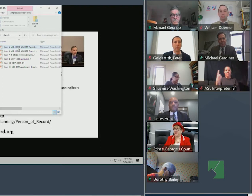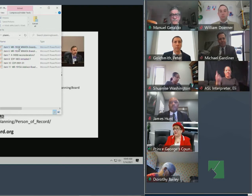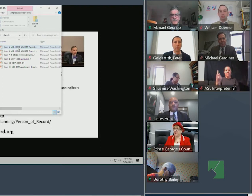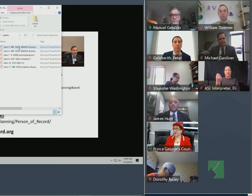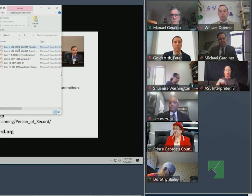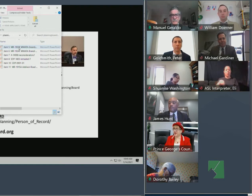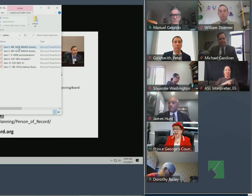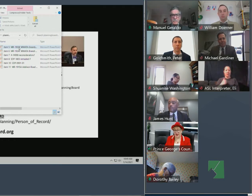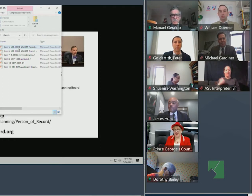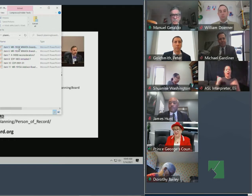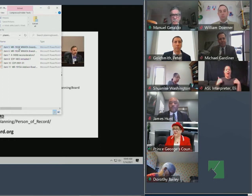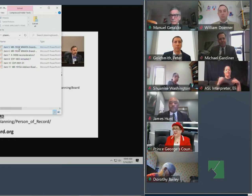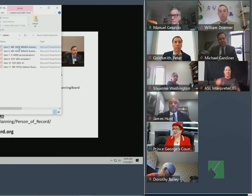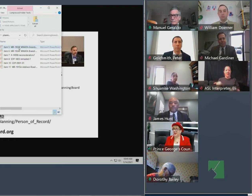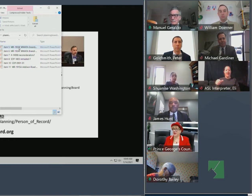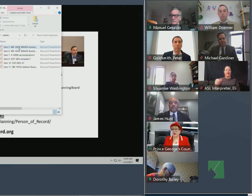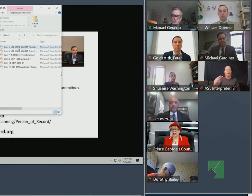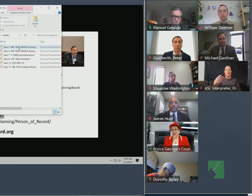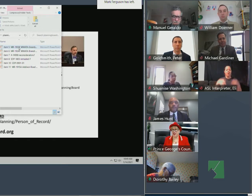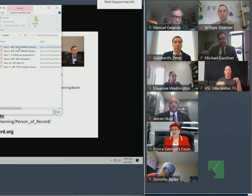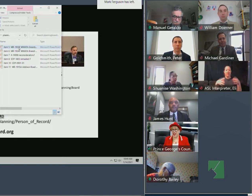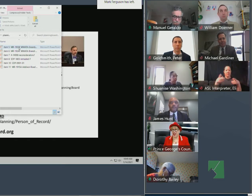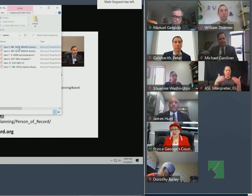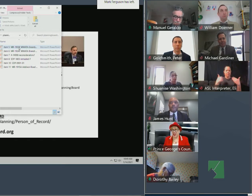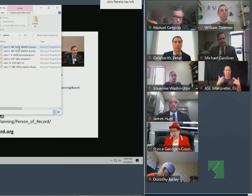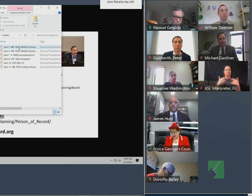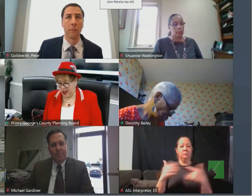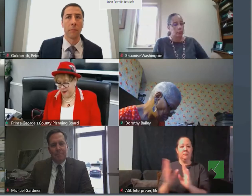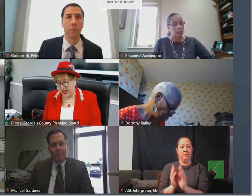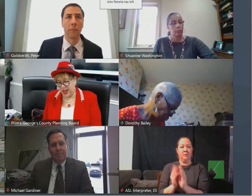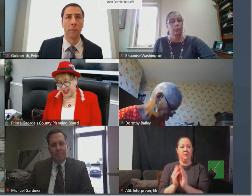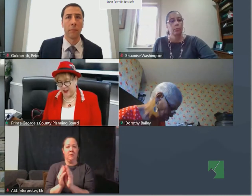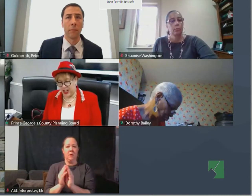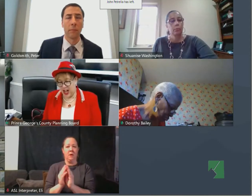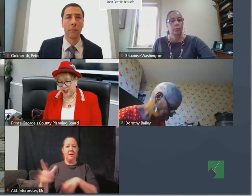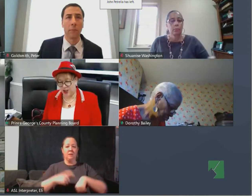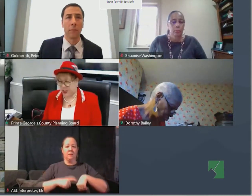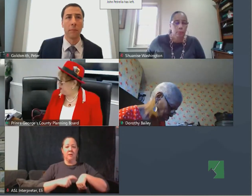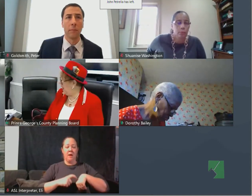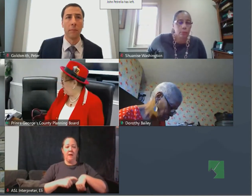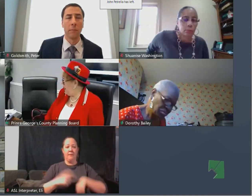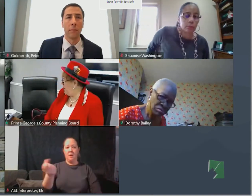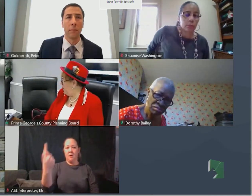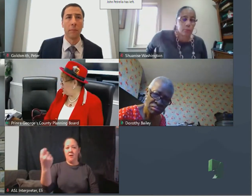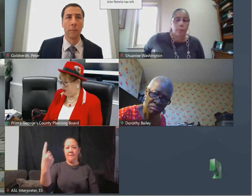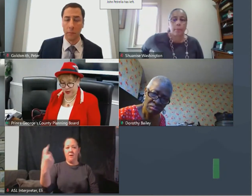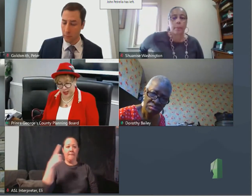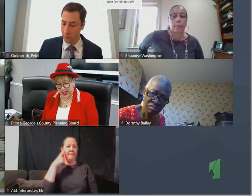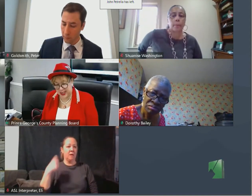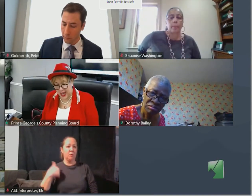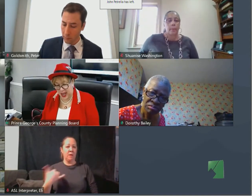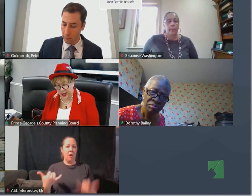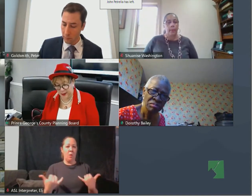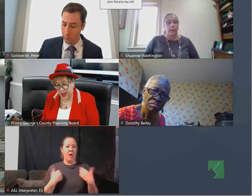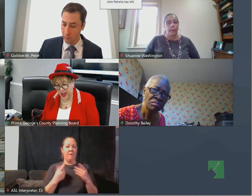hearing. I know. So that we can then do that hearing at 11 o'clock. So since we have a moment or two, so